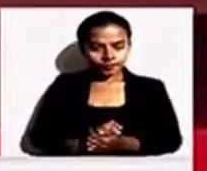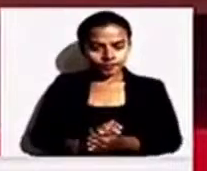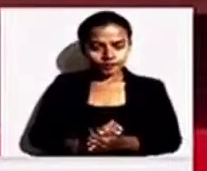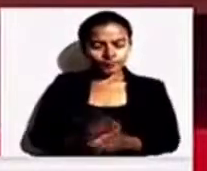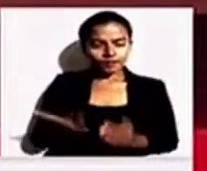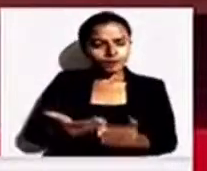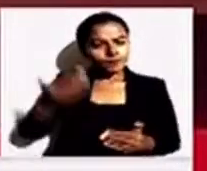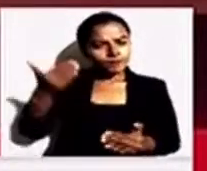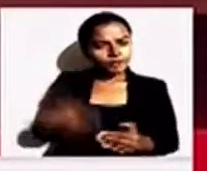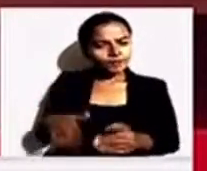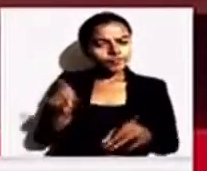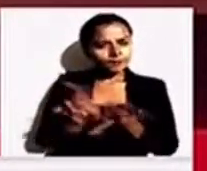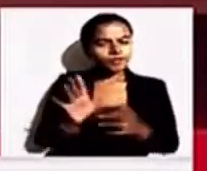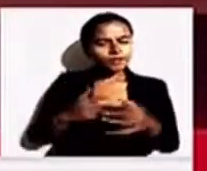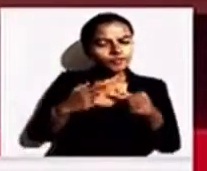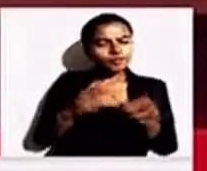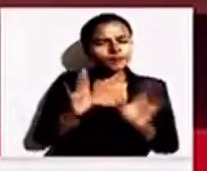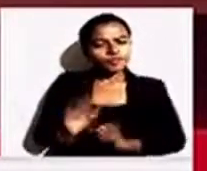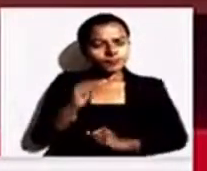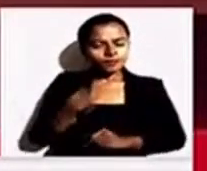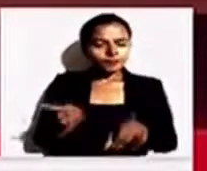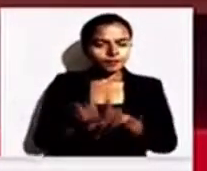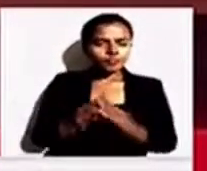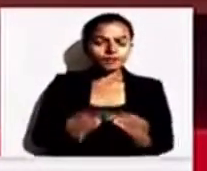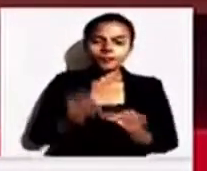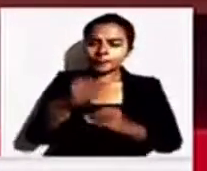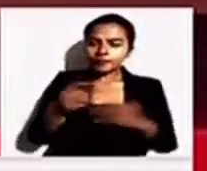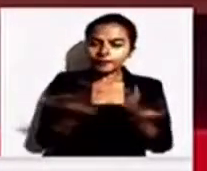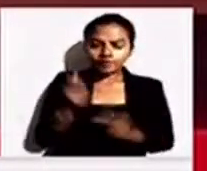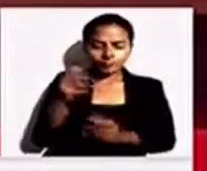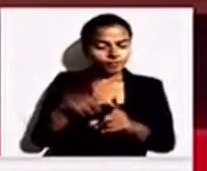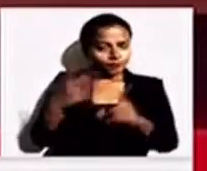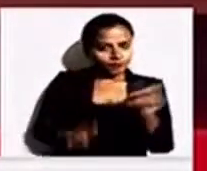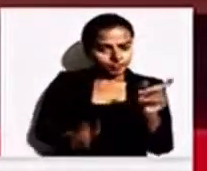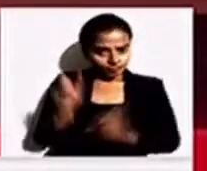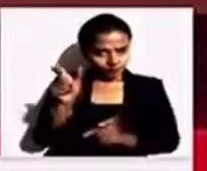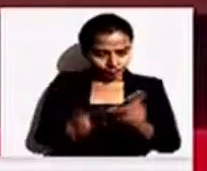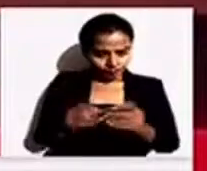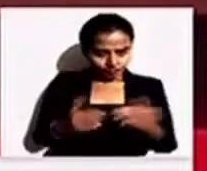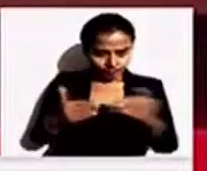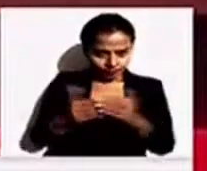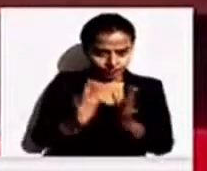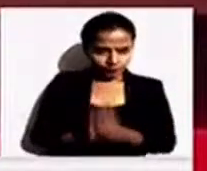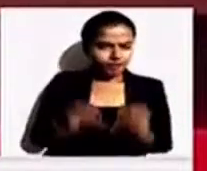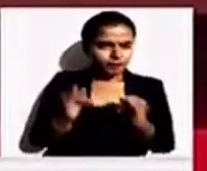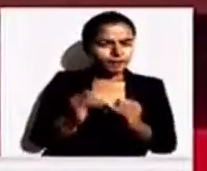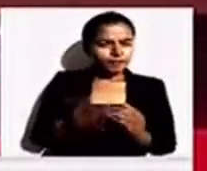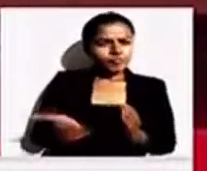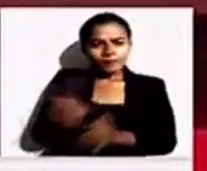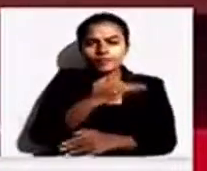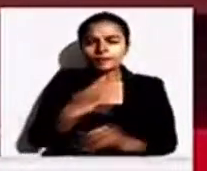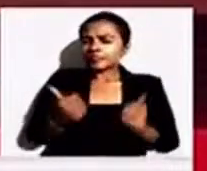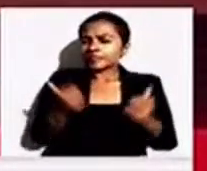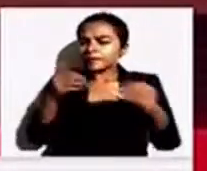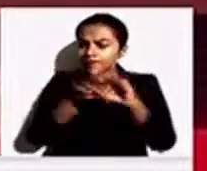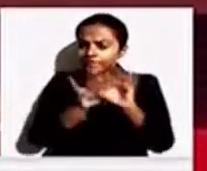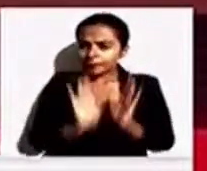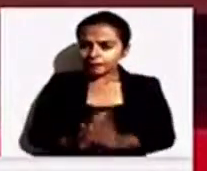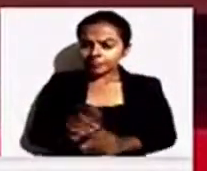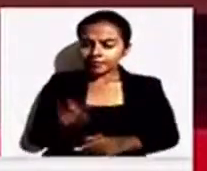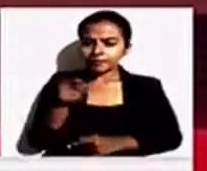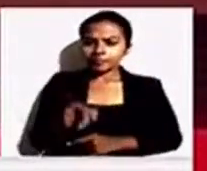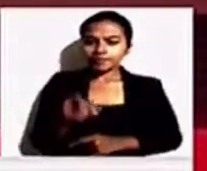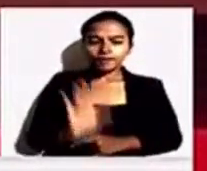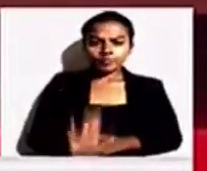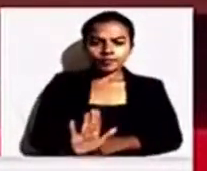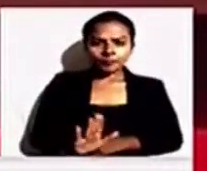karmic discourse, that persons with disabilities have done something bad in their past lives, and hence this is the natural justice or the